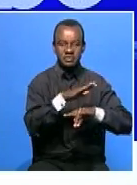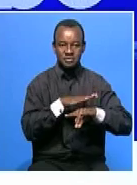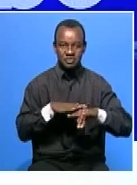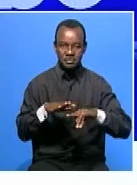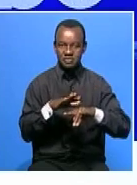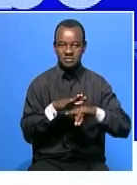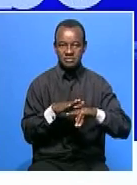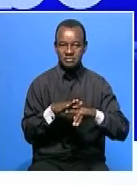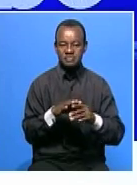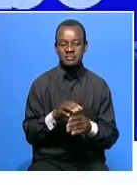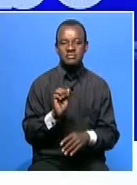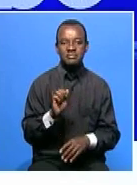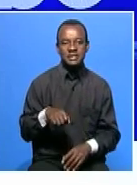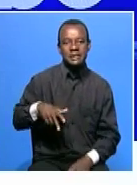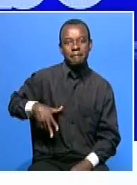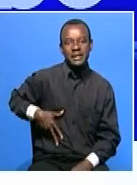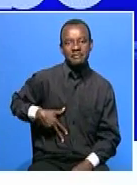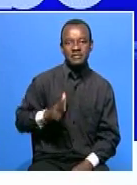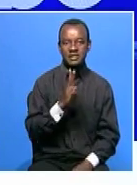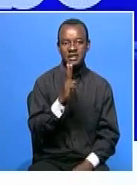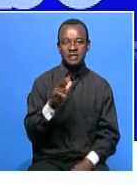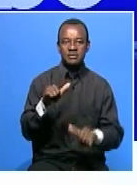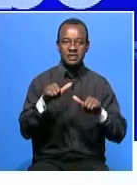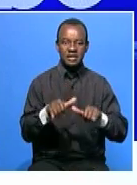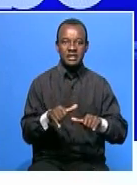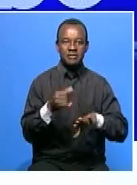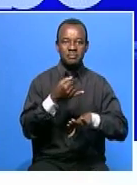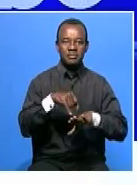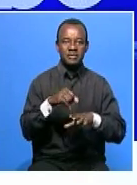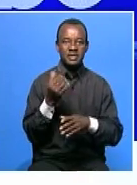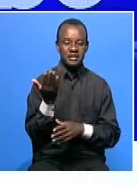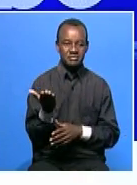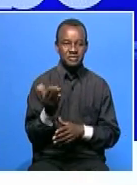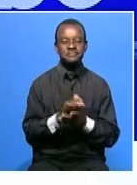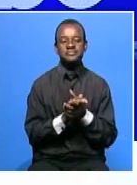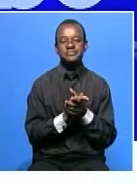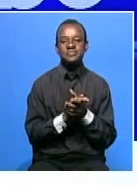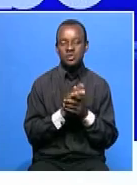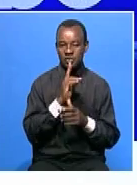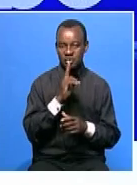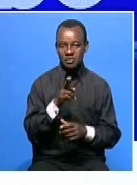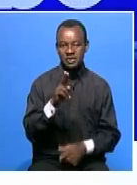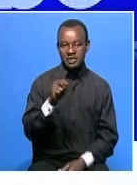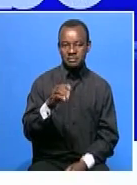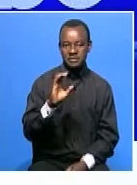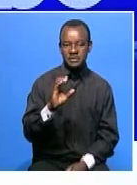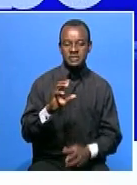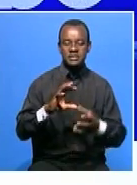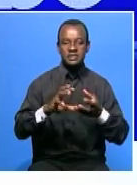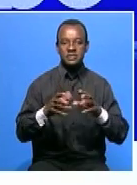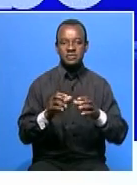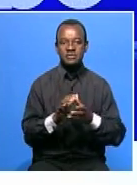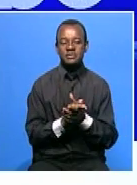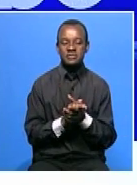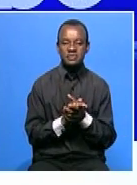benefit distribution plan. Its Chief Public Relations Officer, Romeo Myunda, told NBC News that the distribution plan was set as a basis